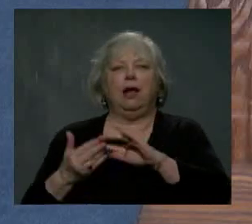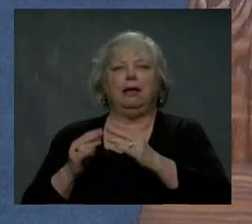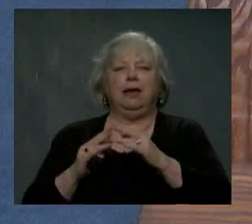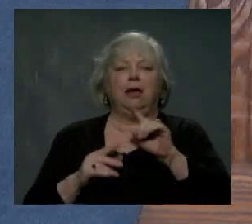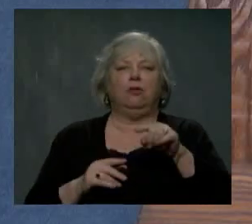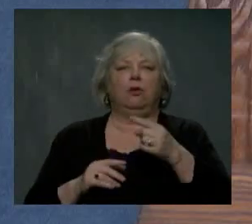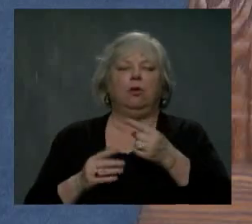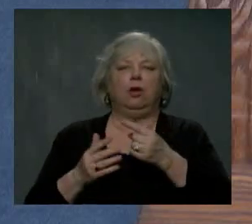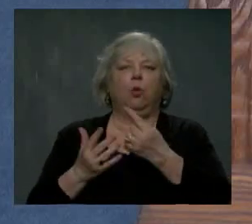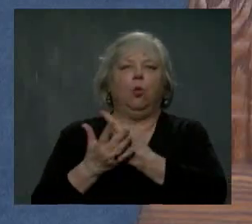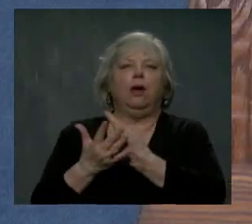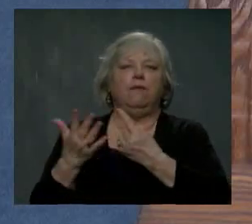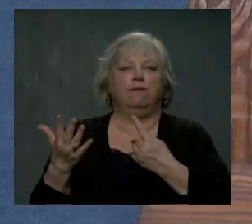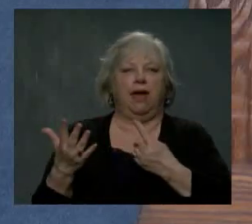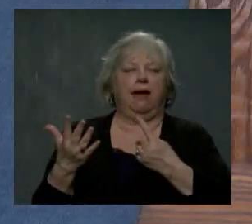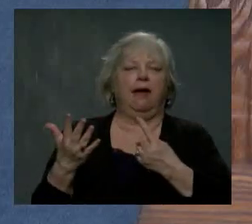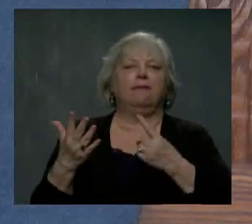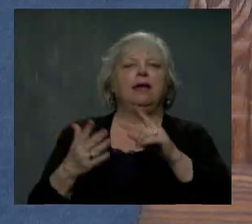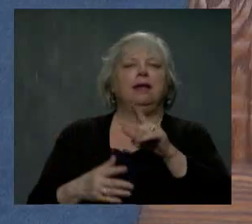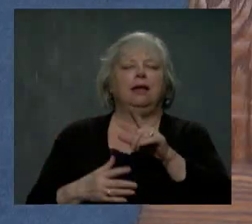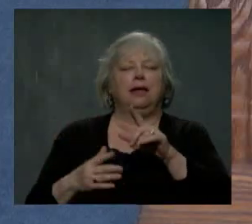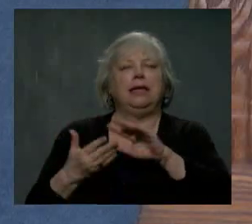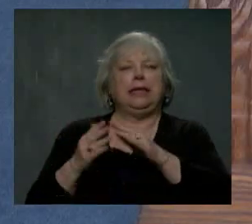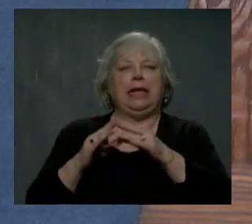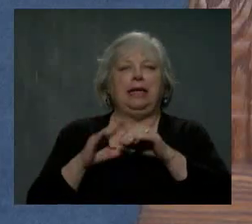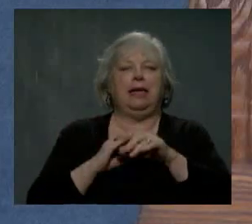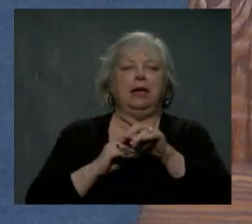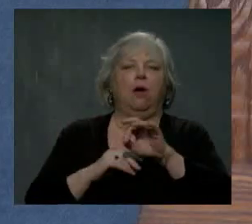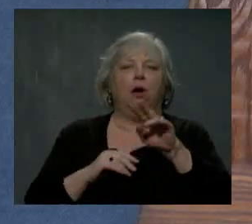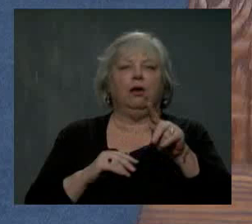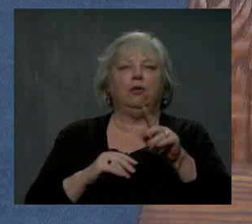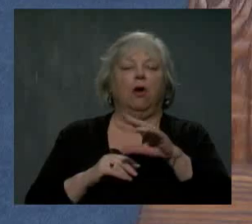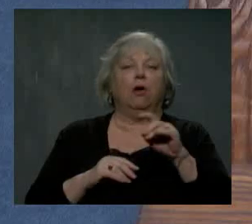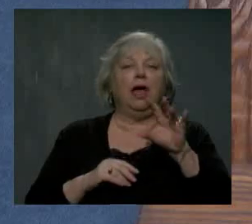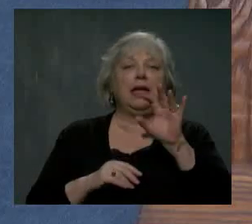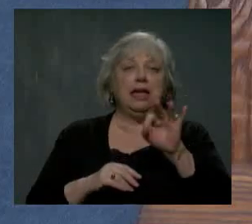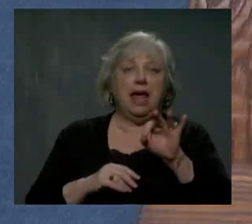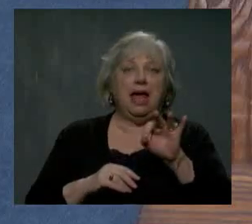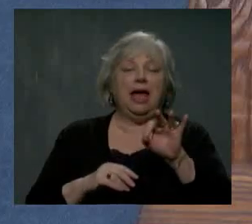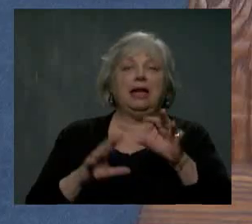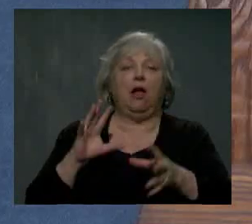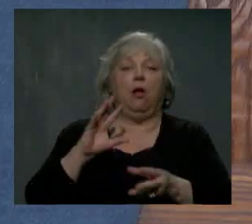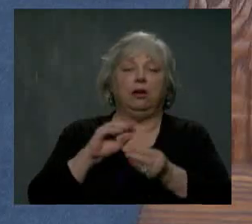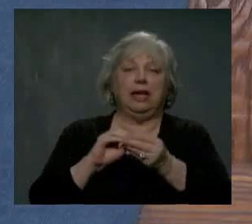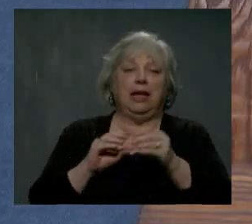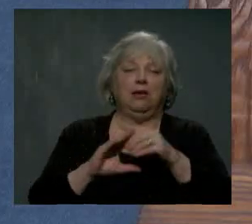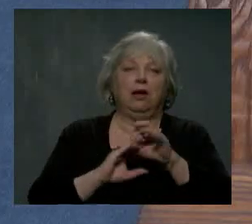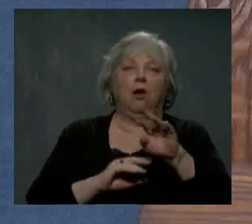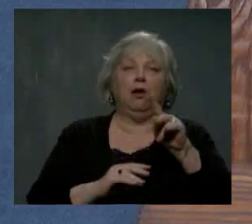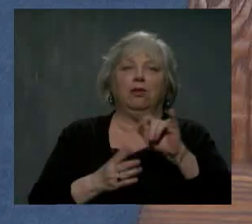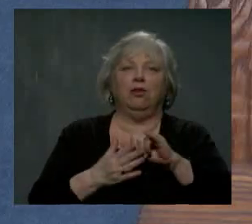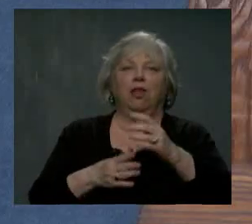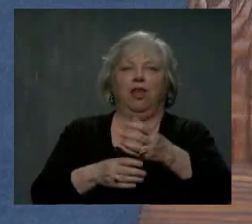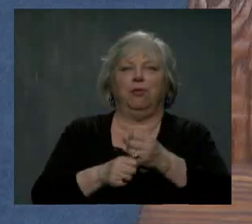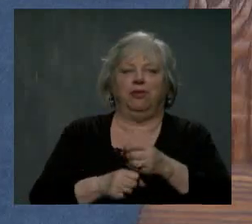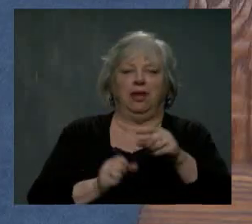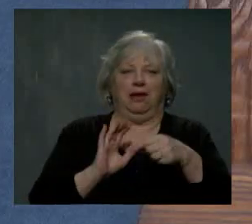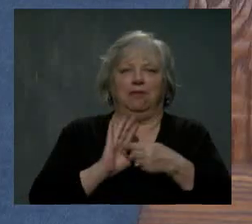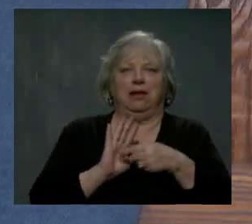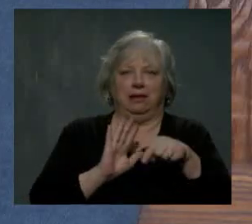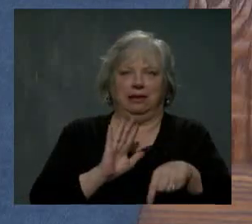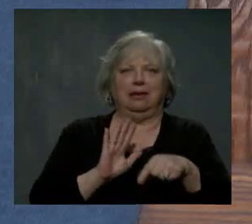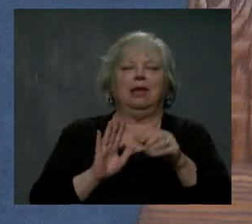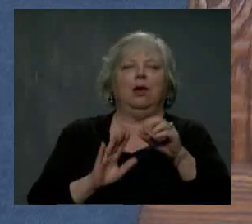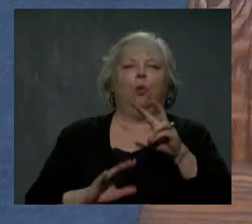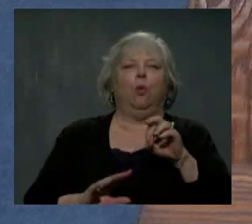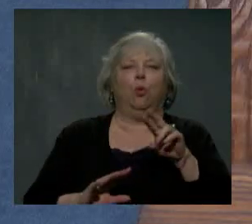only 5 municipalities in Arkansas and 9 governmental entities in total in Arkansas that received this award.